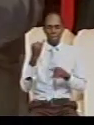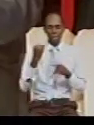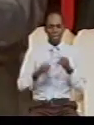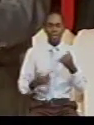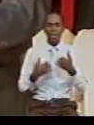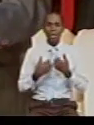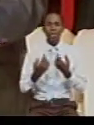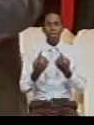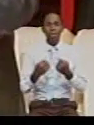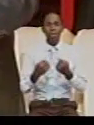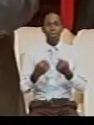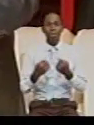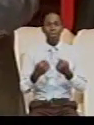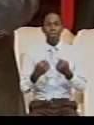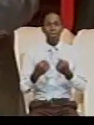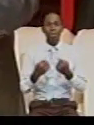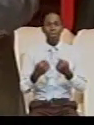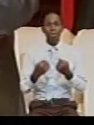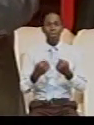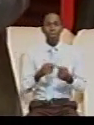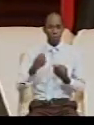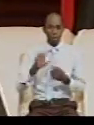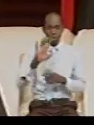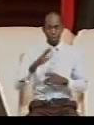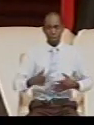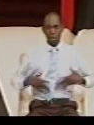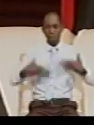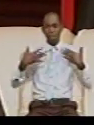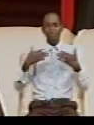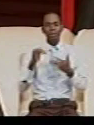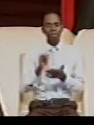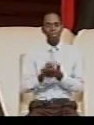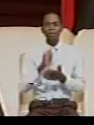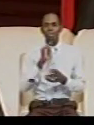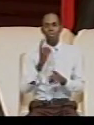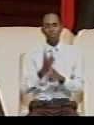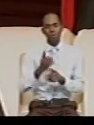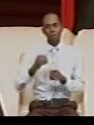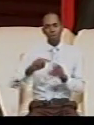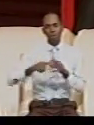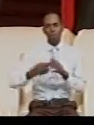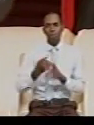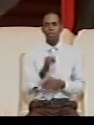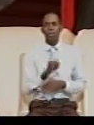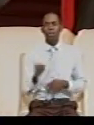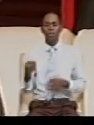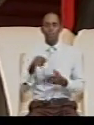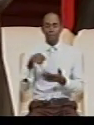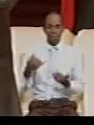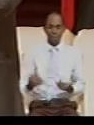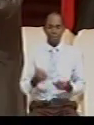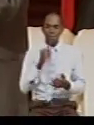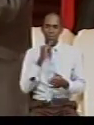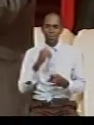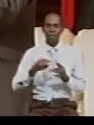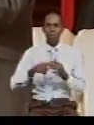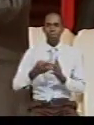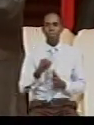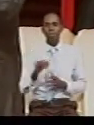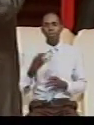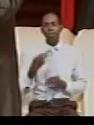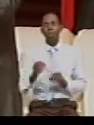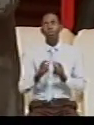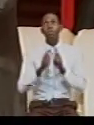When Christ comes into your life, it's just the beginning. And this is the beginning of